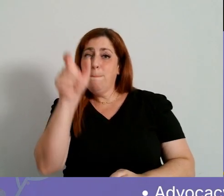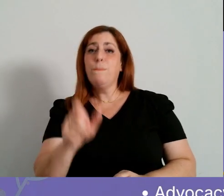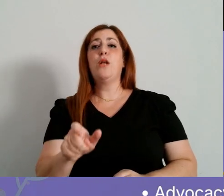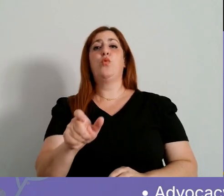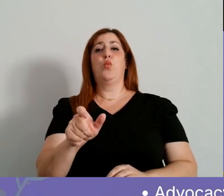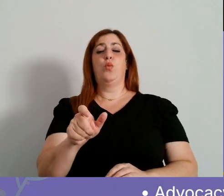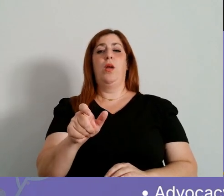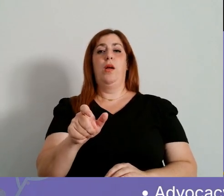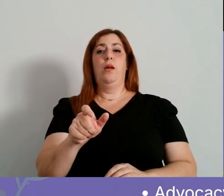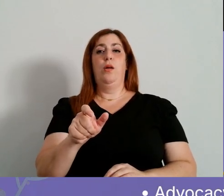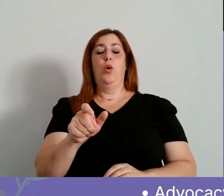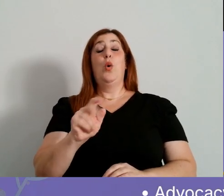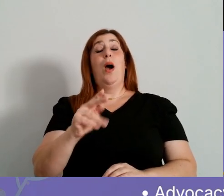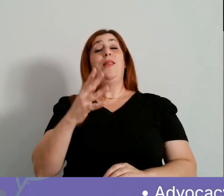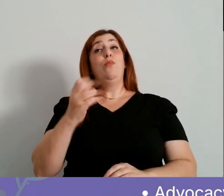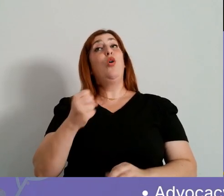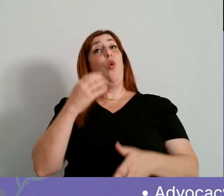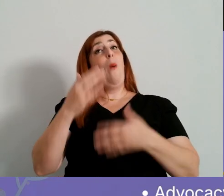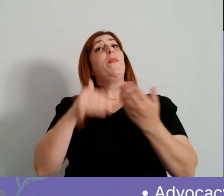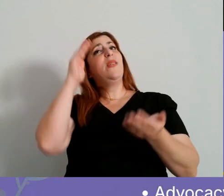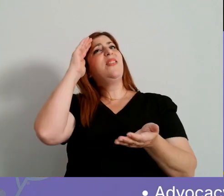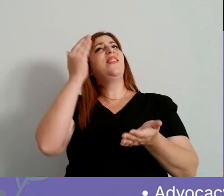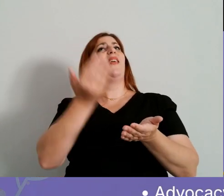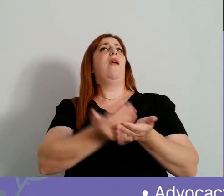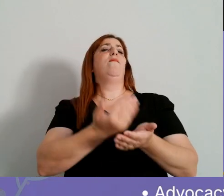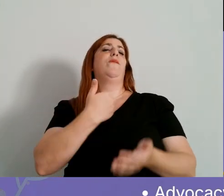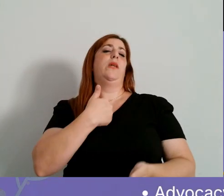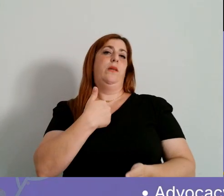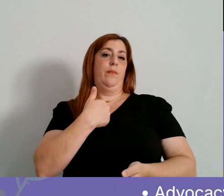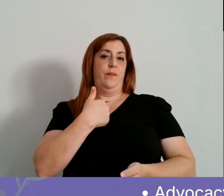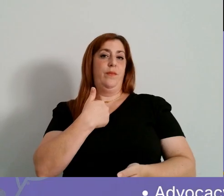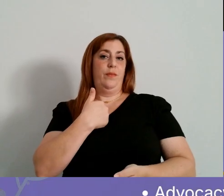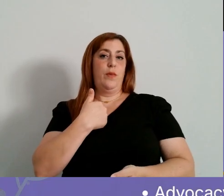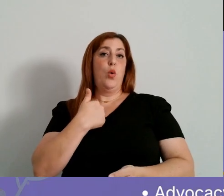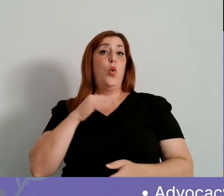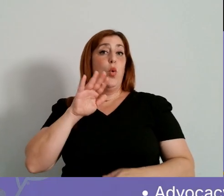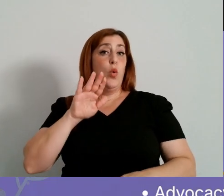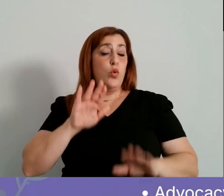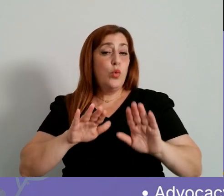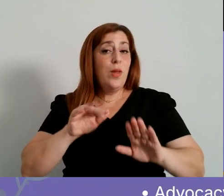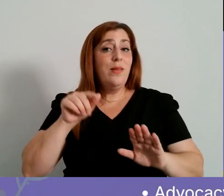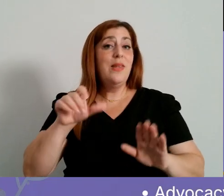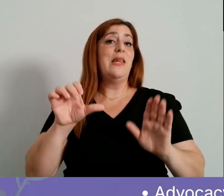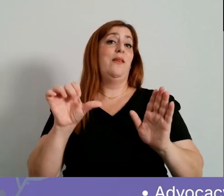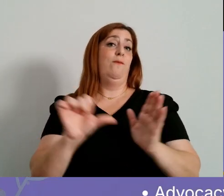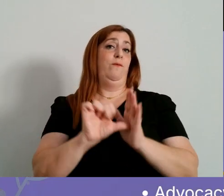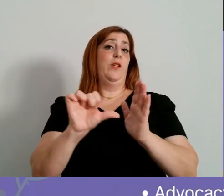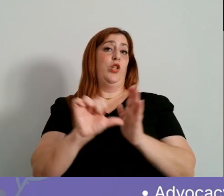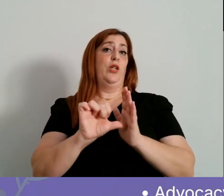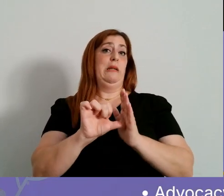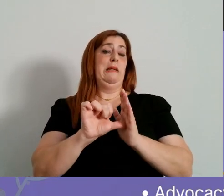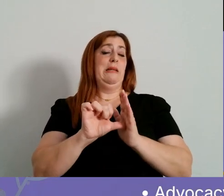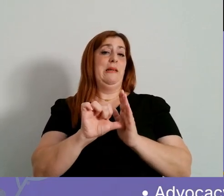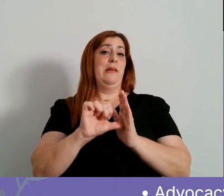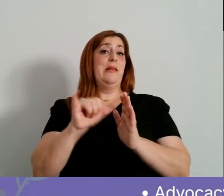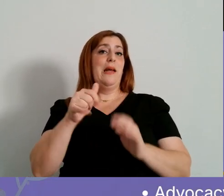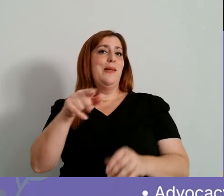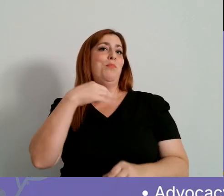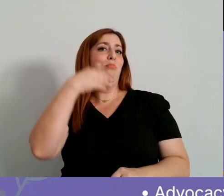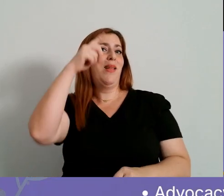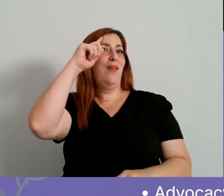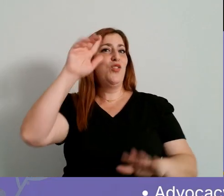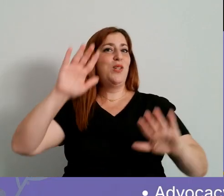and you need to know how to keep yourself safe, first of all. And that can be extremely difficult, especially if this is something that you haven't practiced,